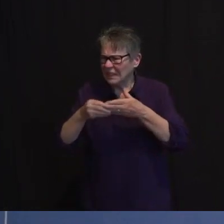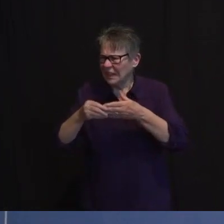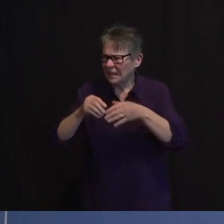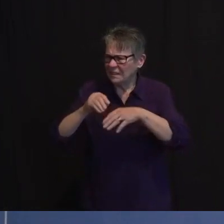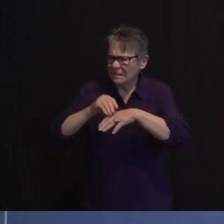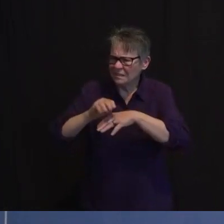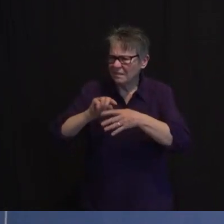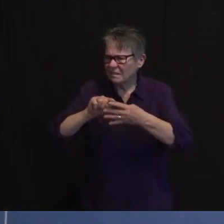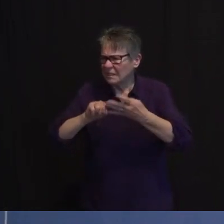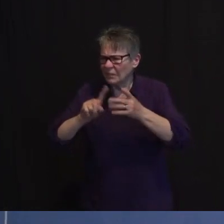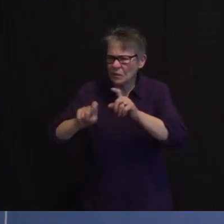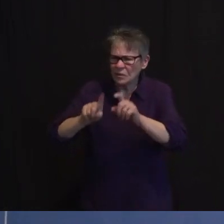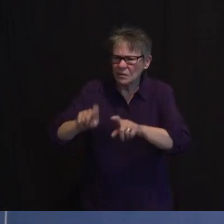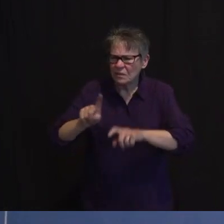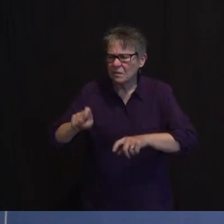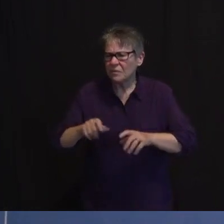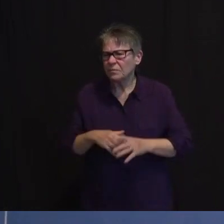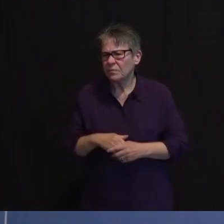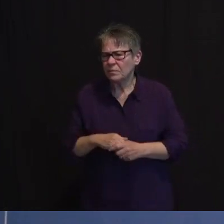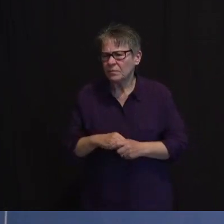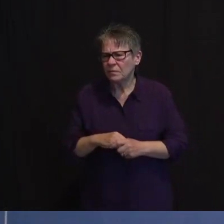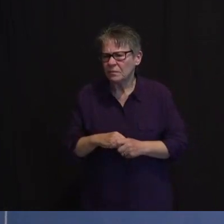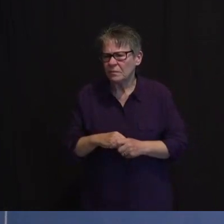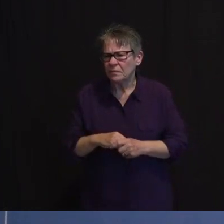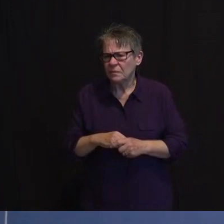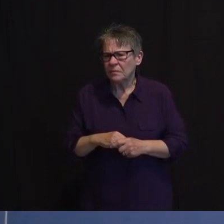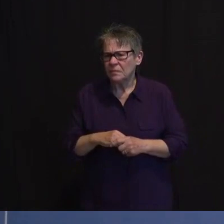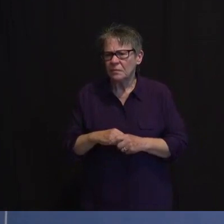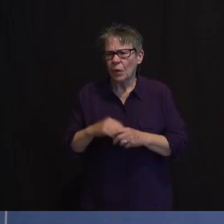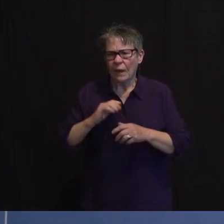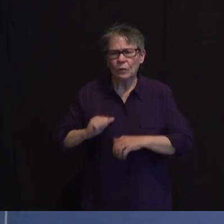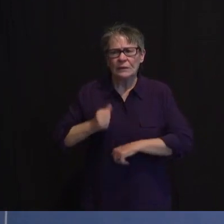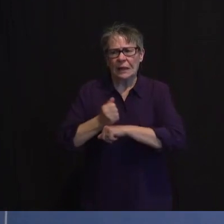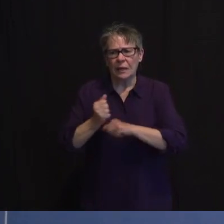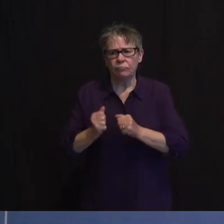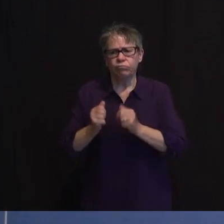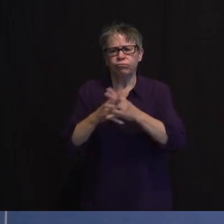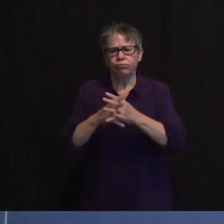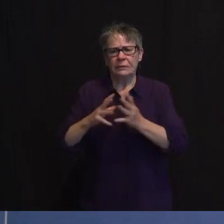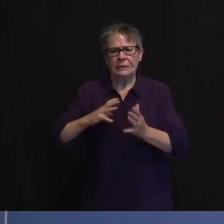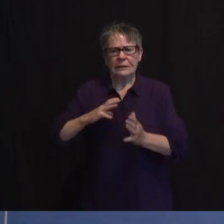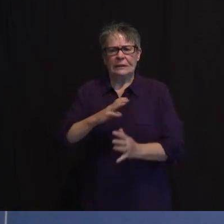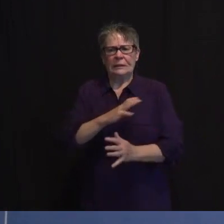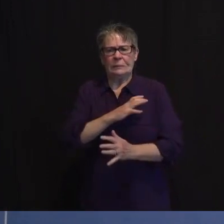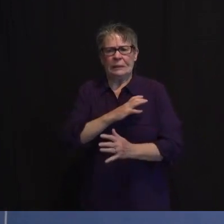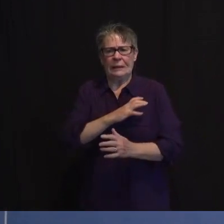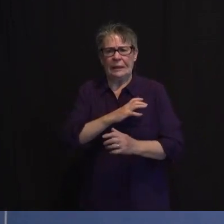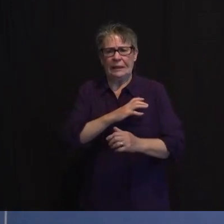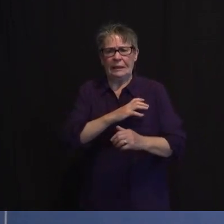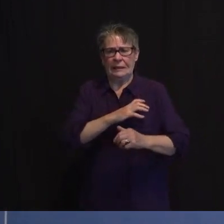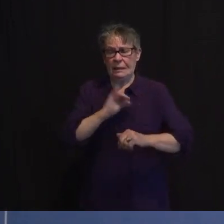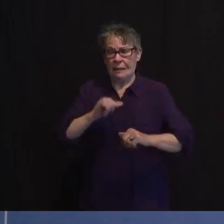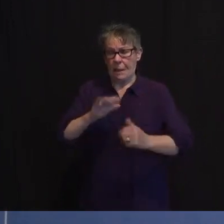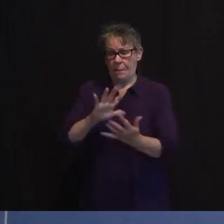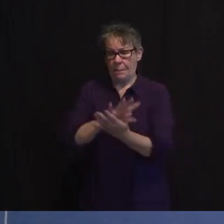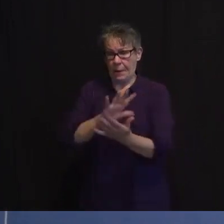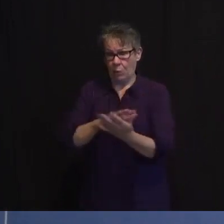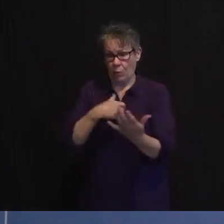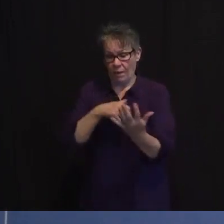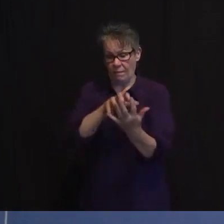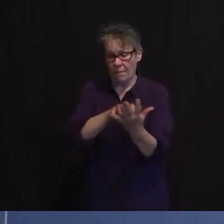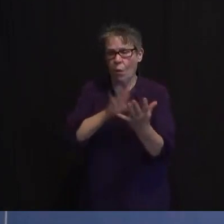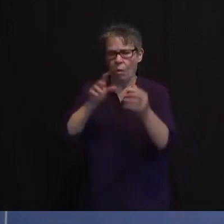advisory committee, multidisciplinary. The document will be posted on our website. The full document. I